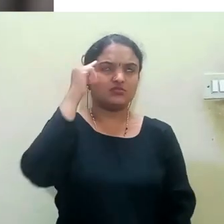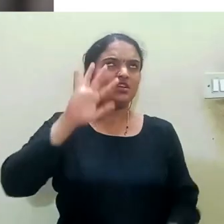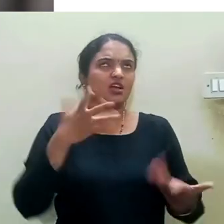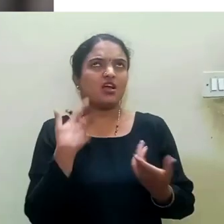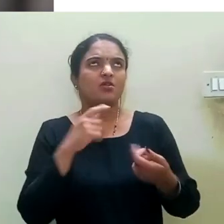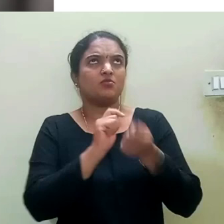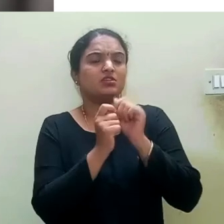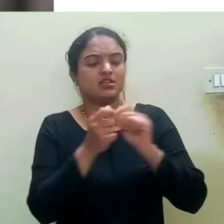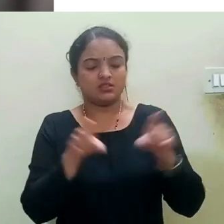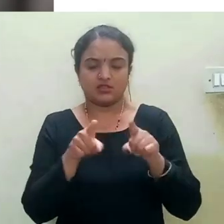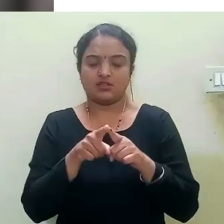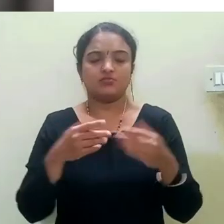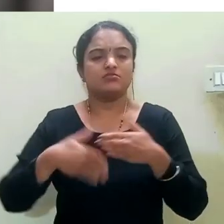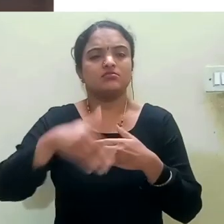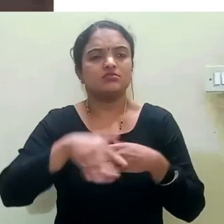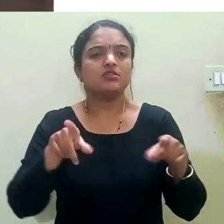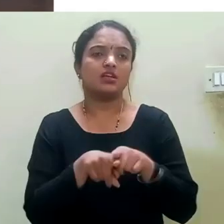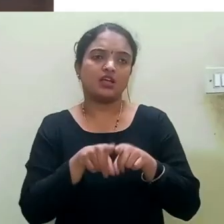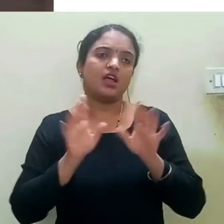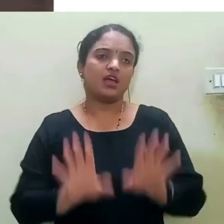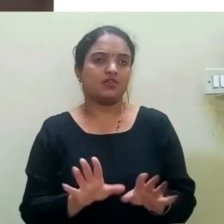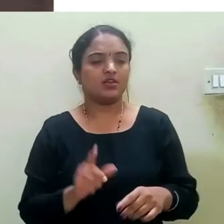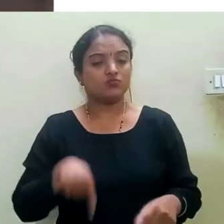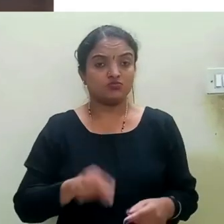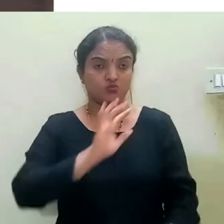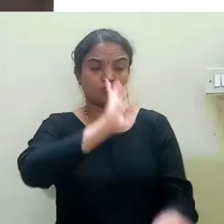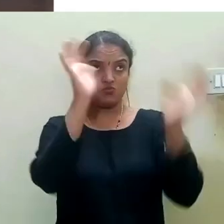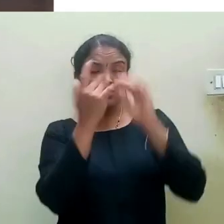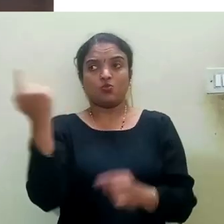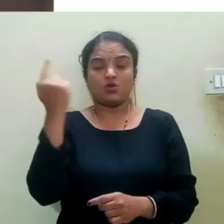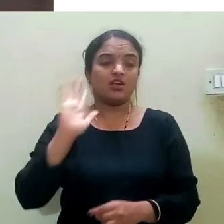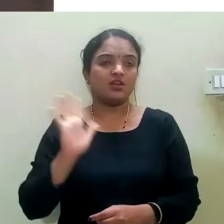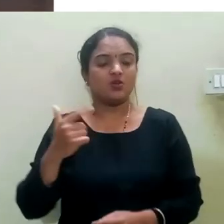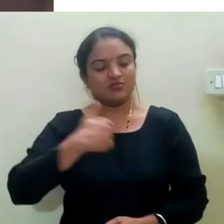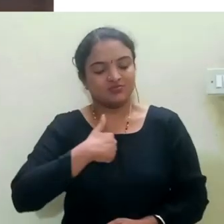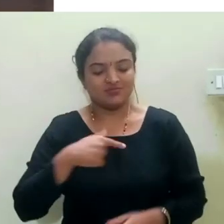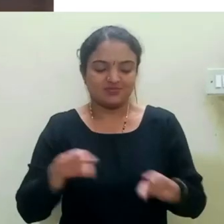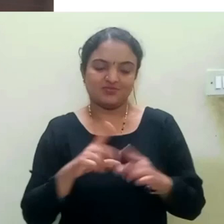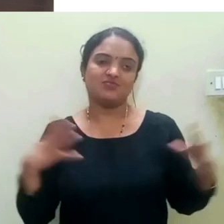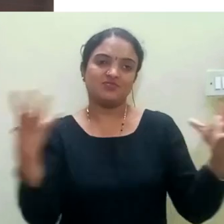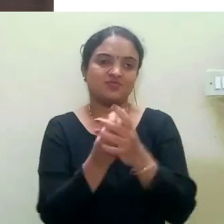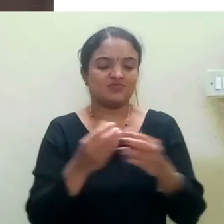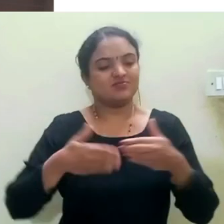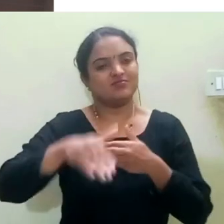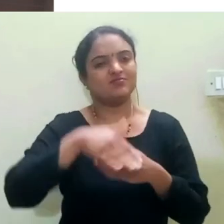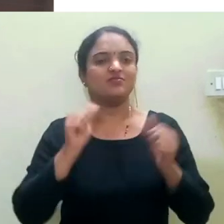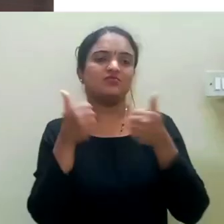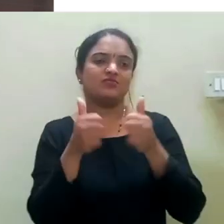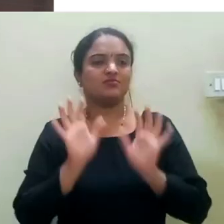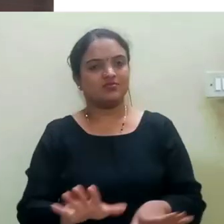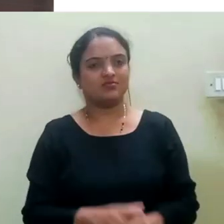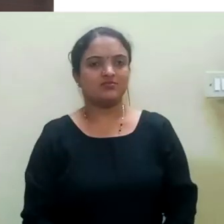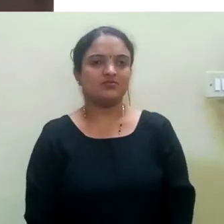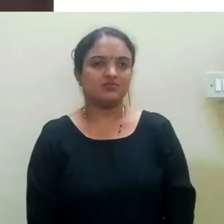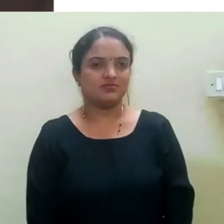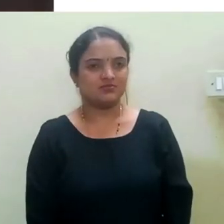change minds, hearts, and lives, teaching us to rethink the ways in which we perceive not only ourselves, but the